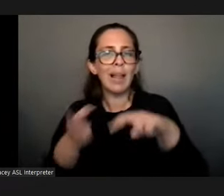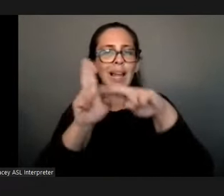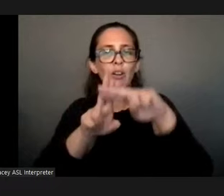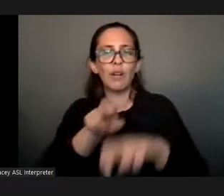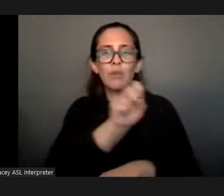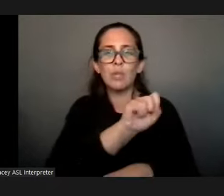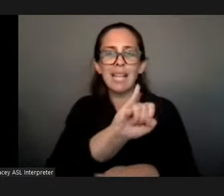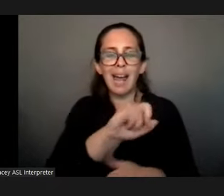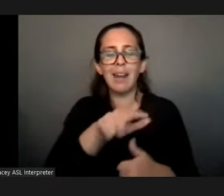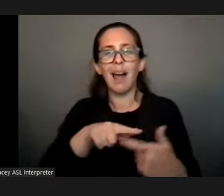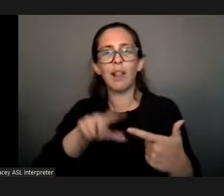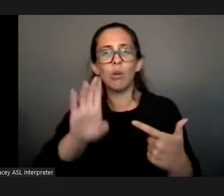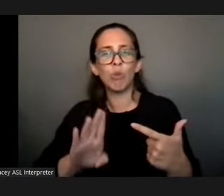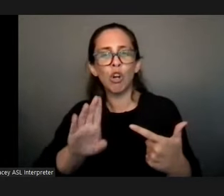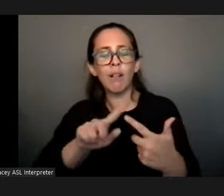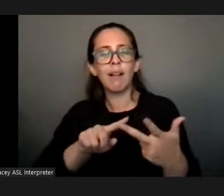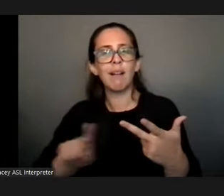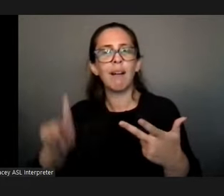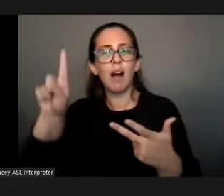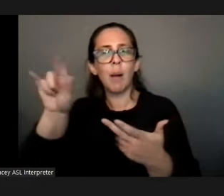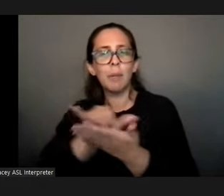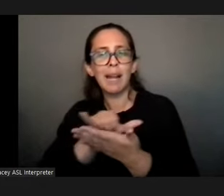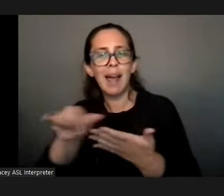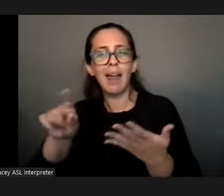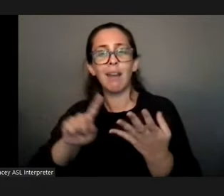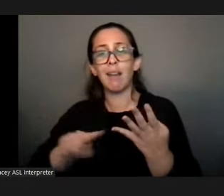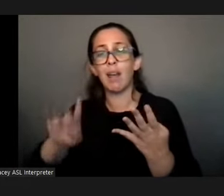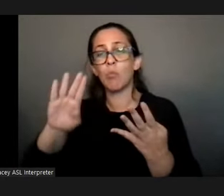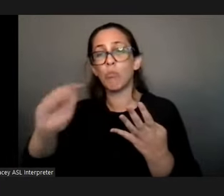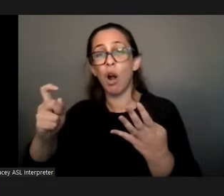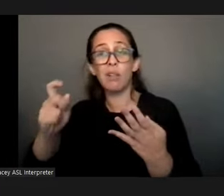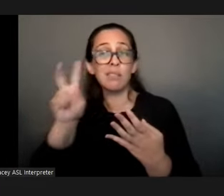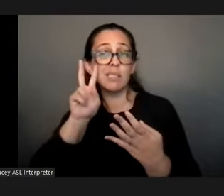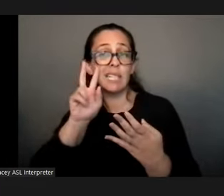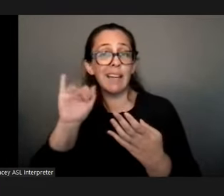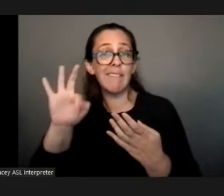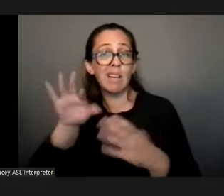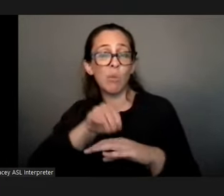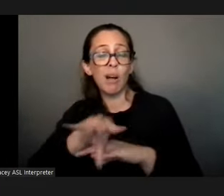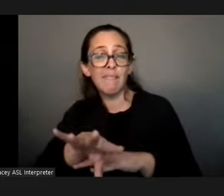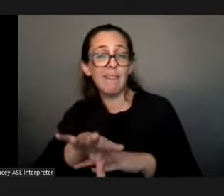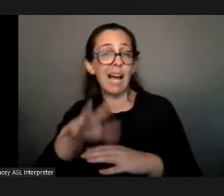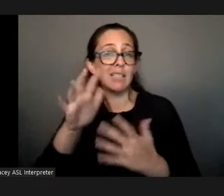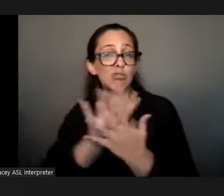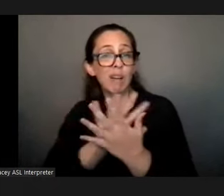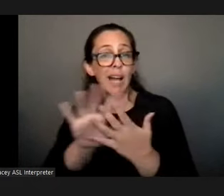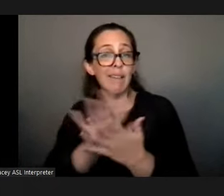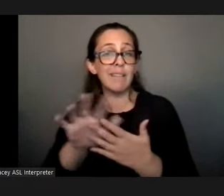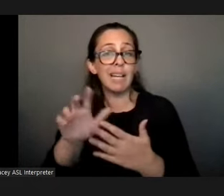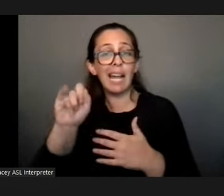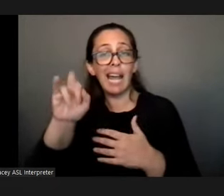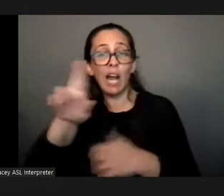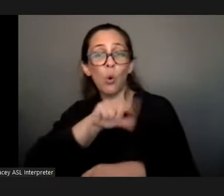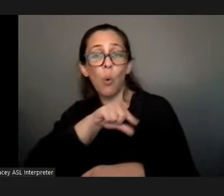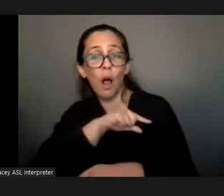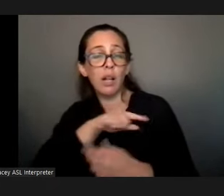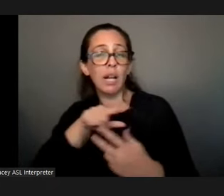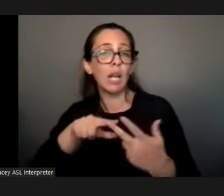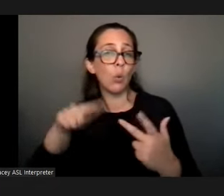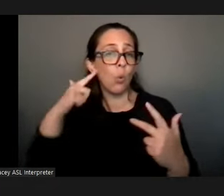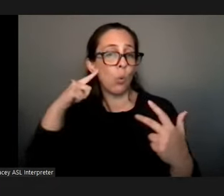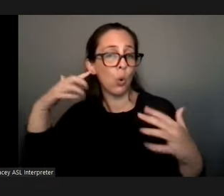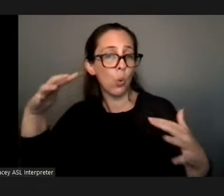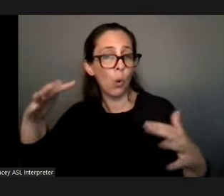Upper Manhattan, and the Bronx, and whether they could result in notable changes in traffic, air quality, or noise. Preliminary analysis